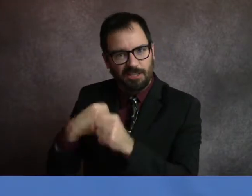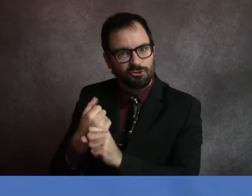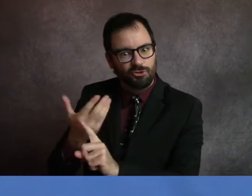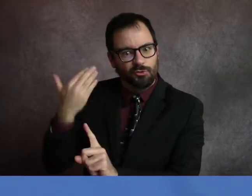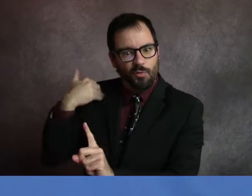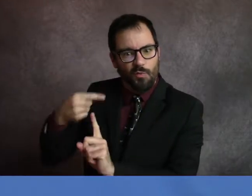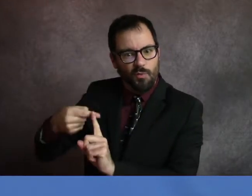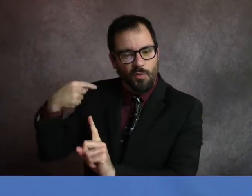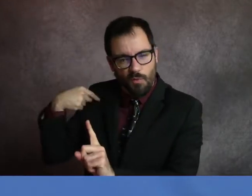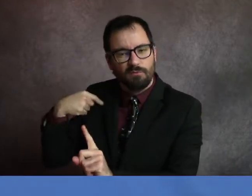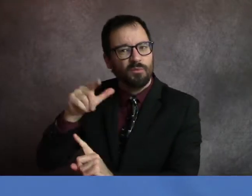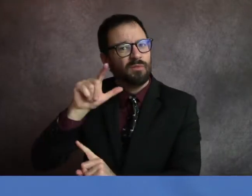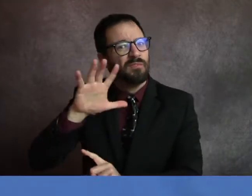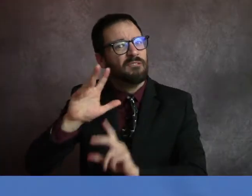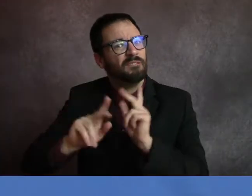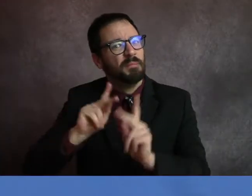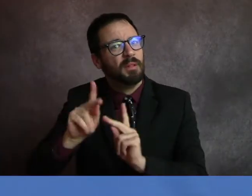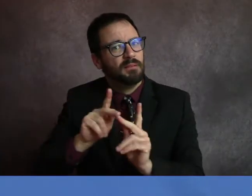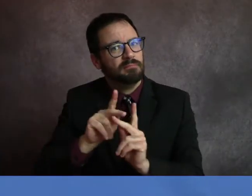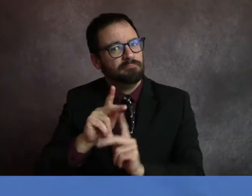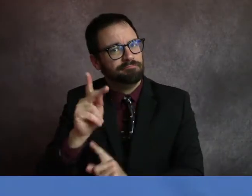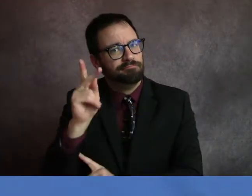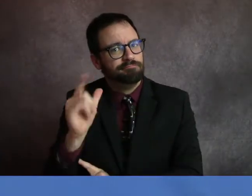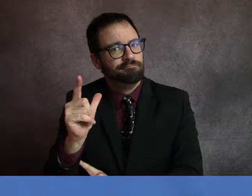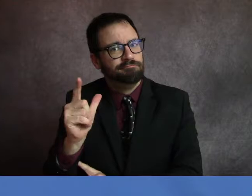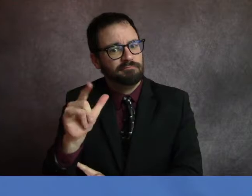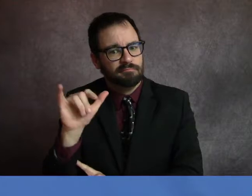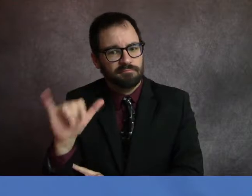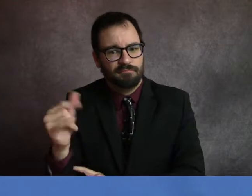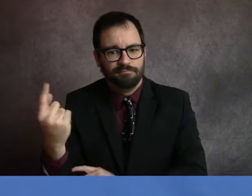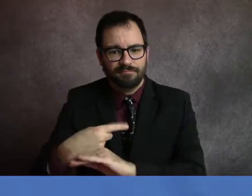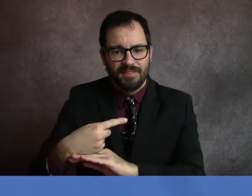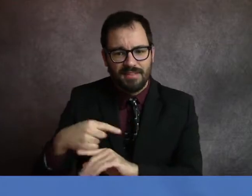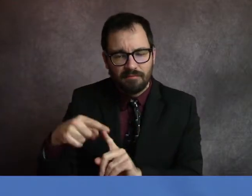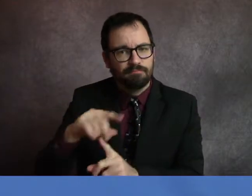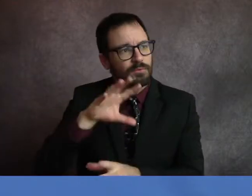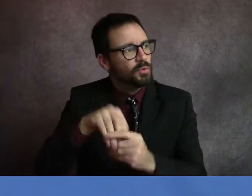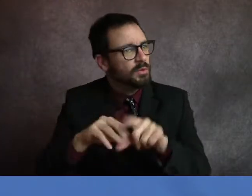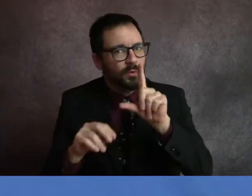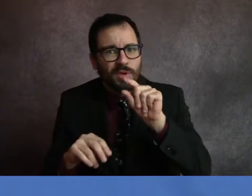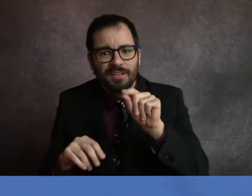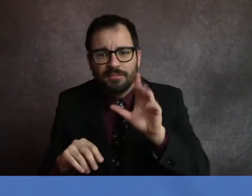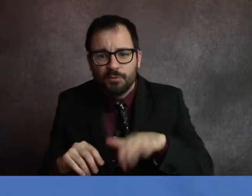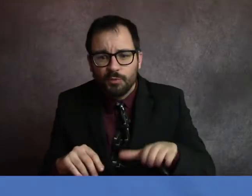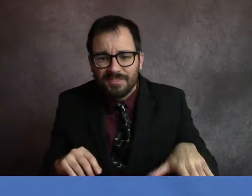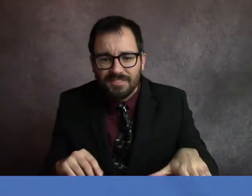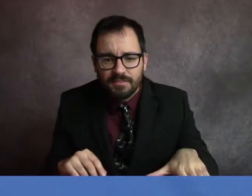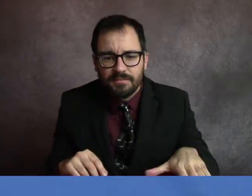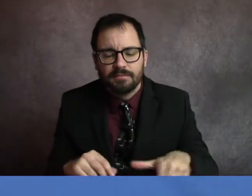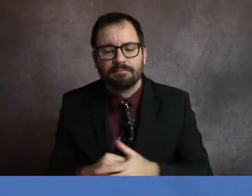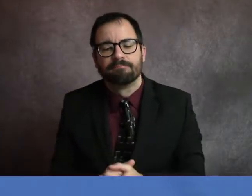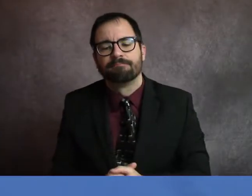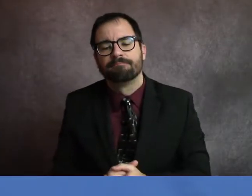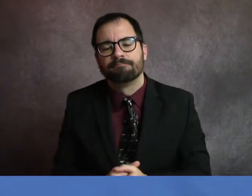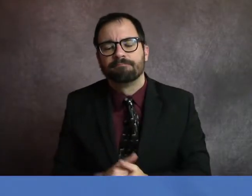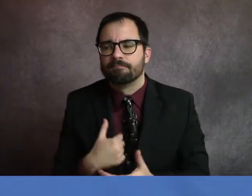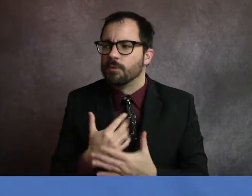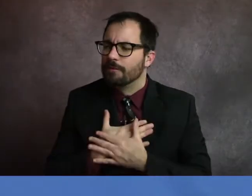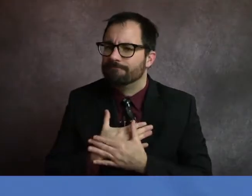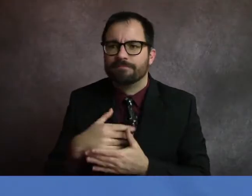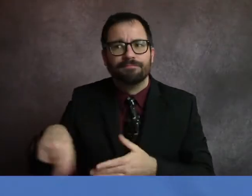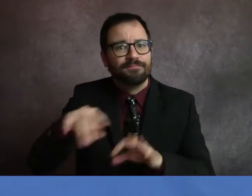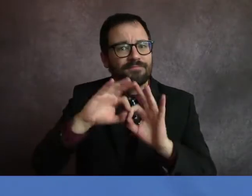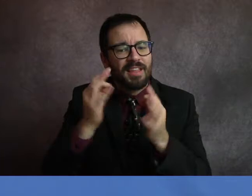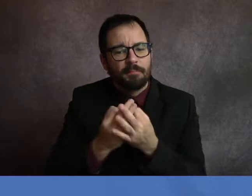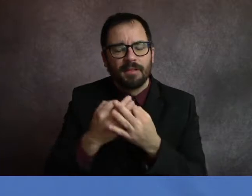tragedy. 25 people were killed that day, including 20 children, 6 school staff members. I just want to let the